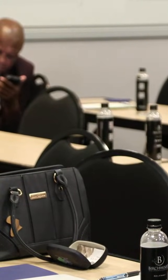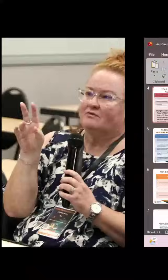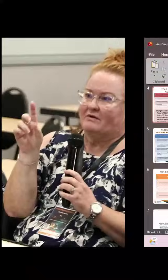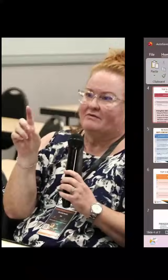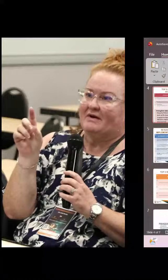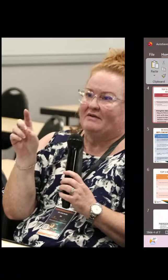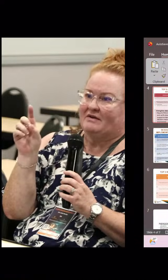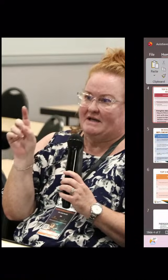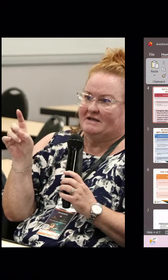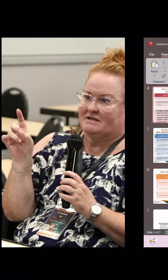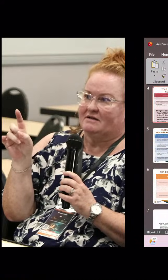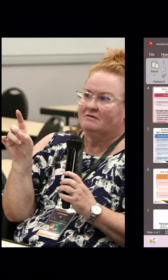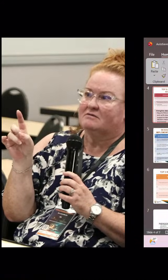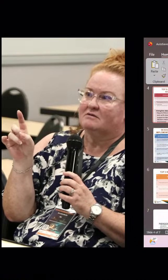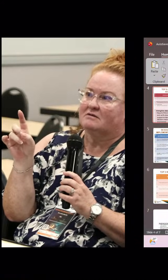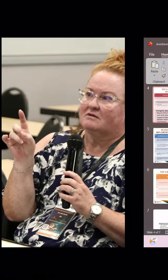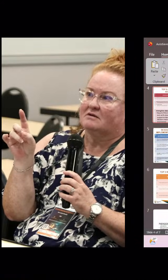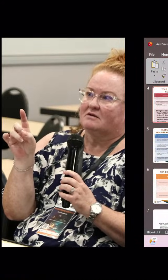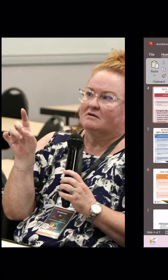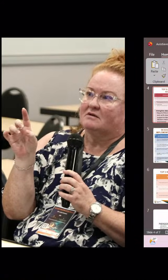to verify their data.